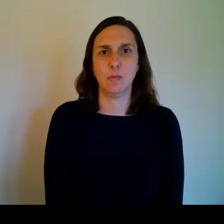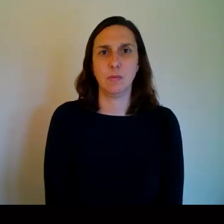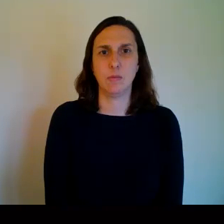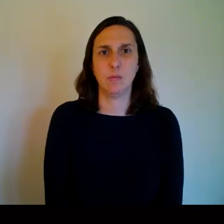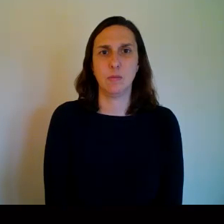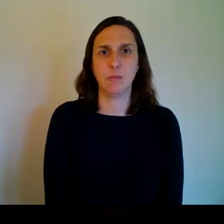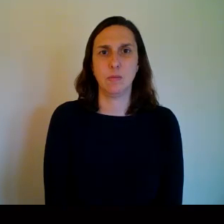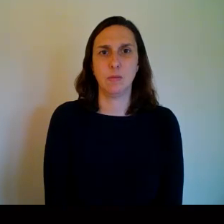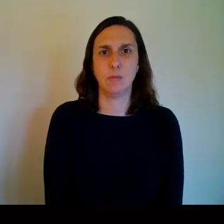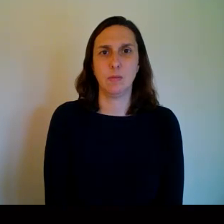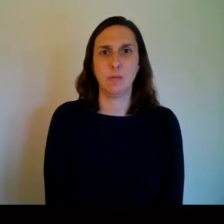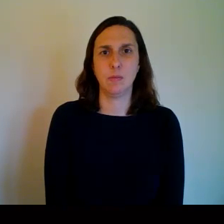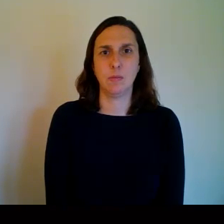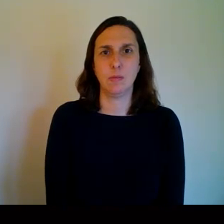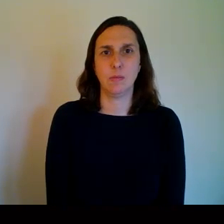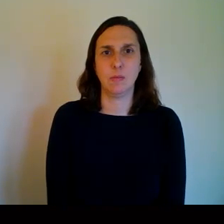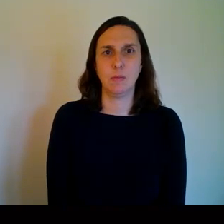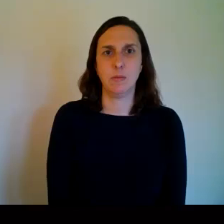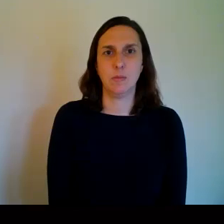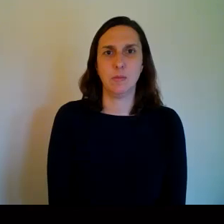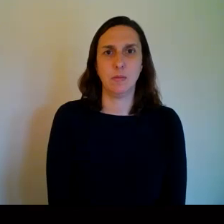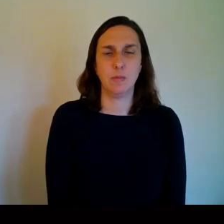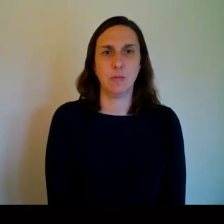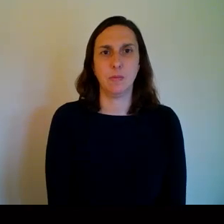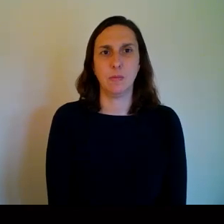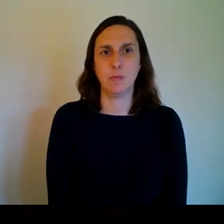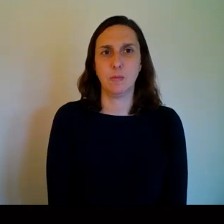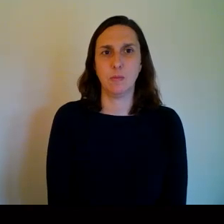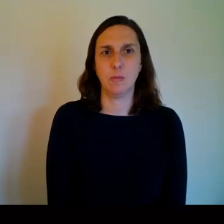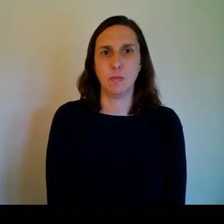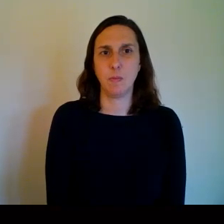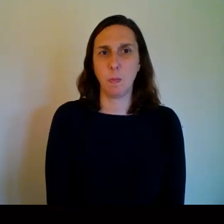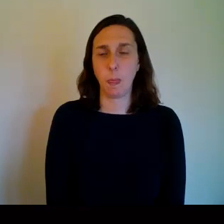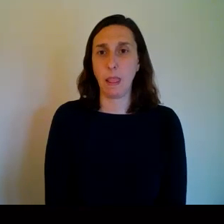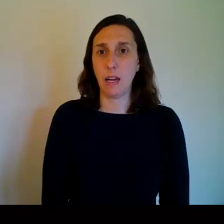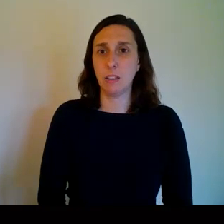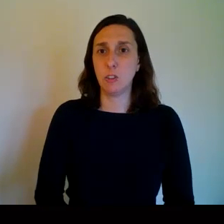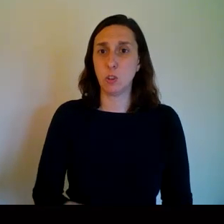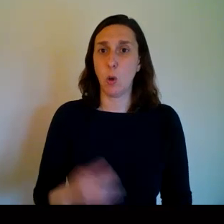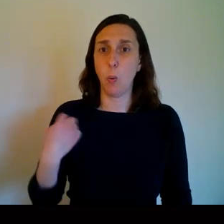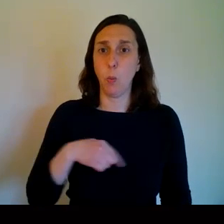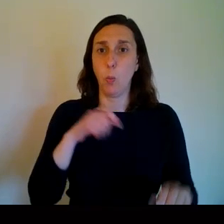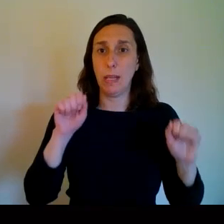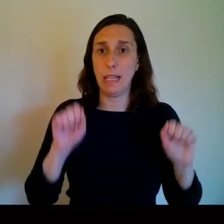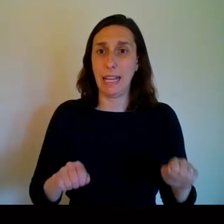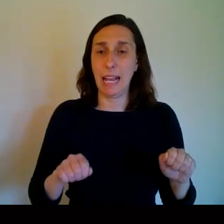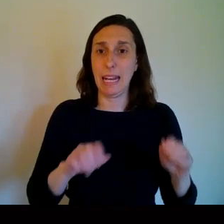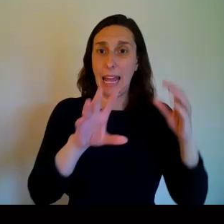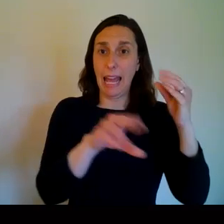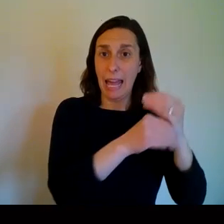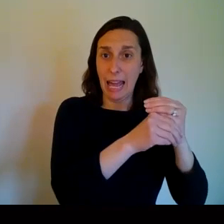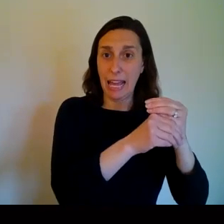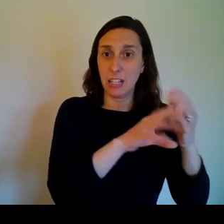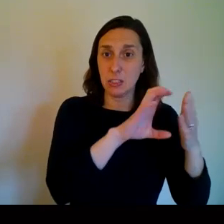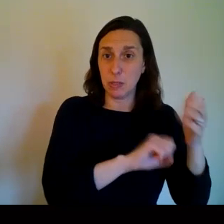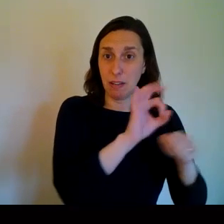Using operators. And so we can add or subtract functions, We can multiply